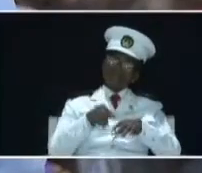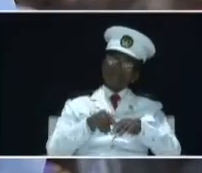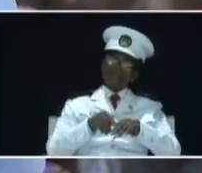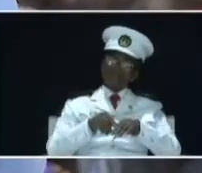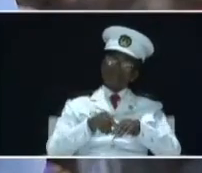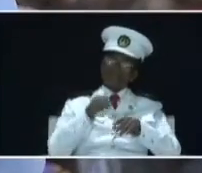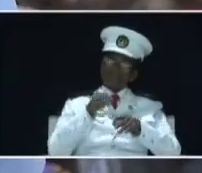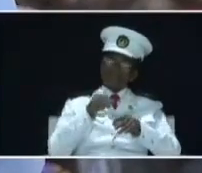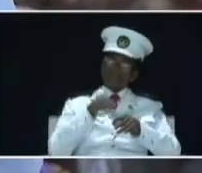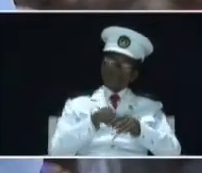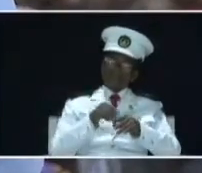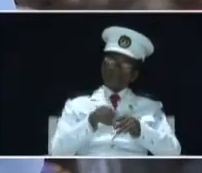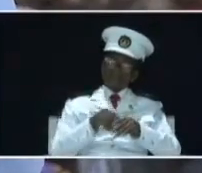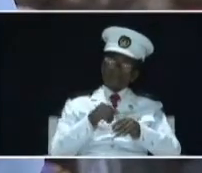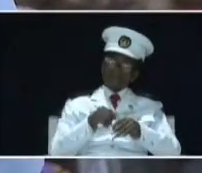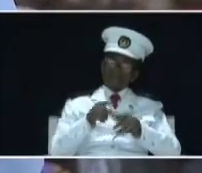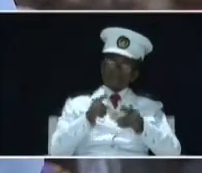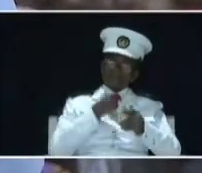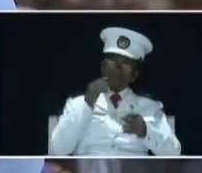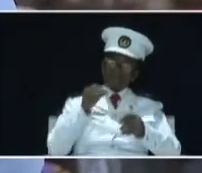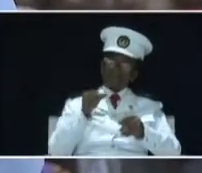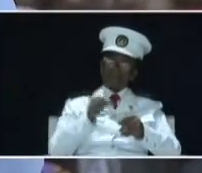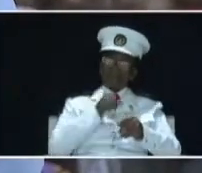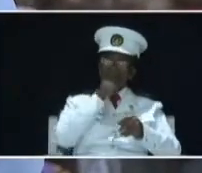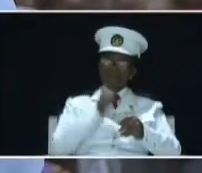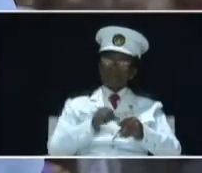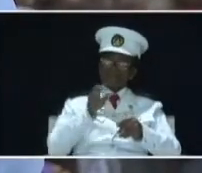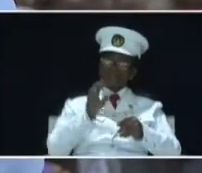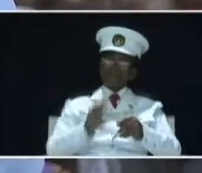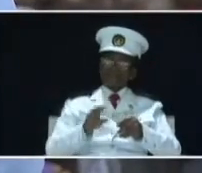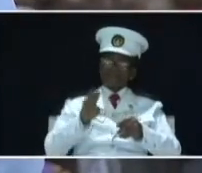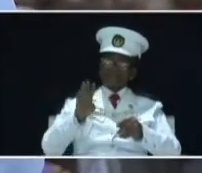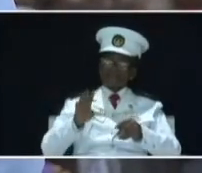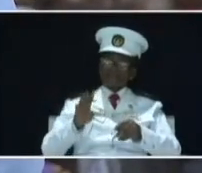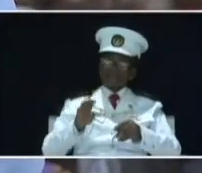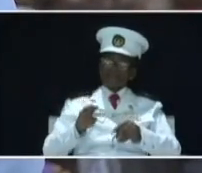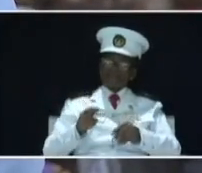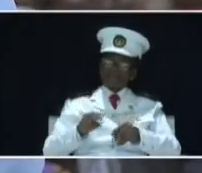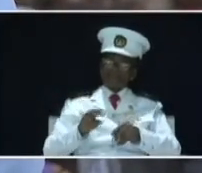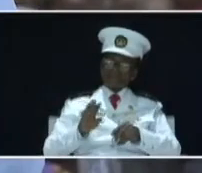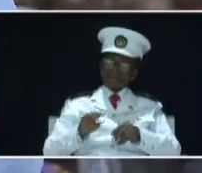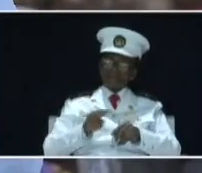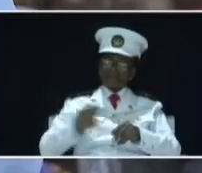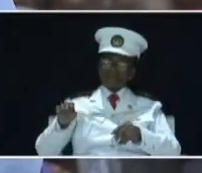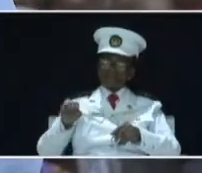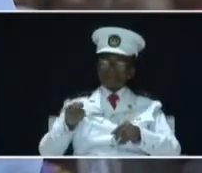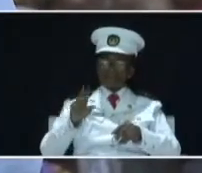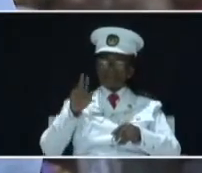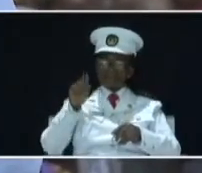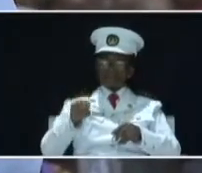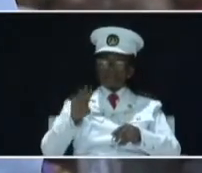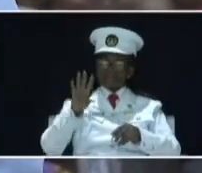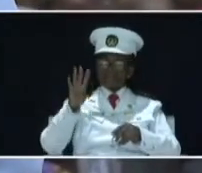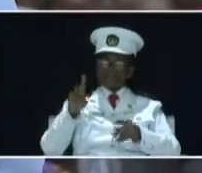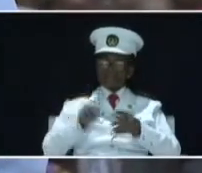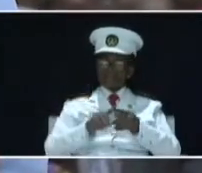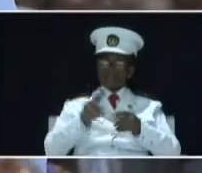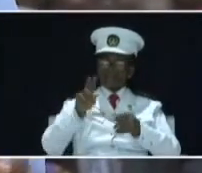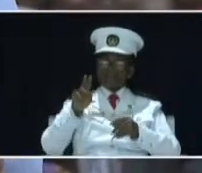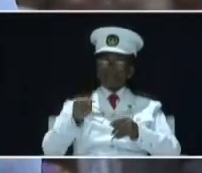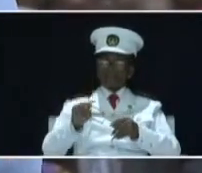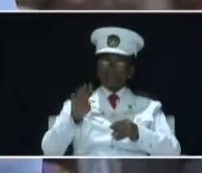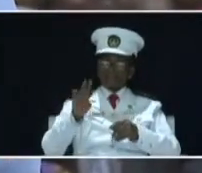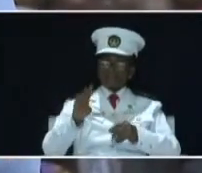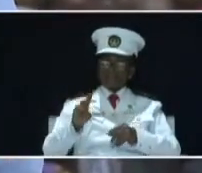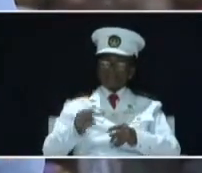In 1 Samuel chapter 17, from verse 34 to 37, 1 Samuel 17, 34 to 37, when